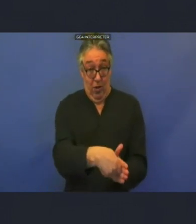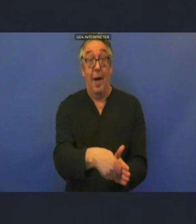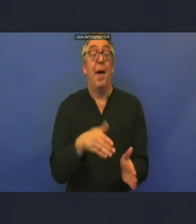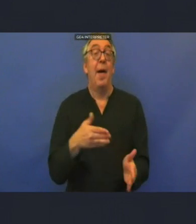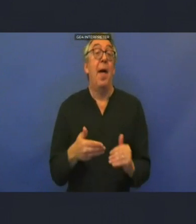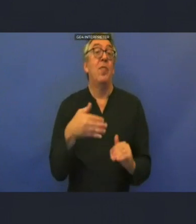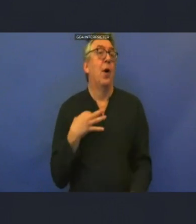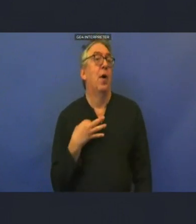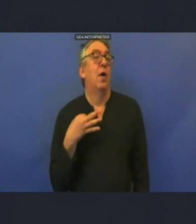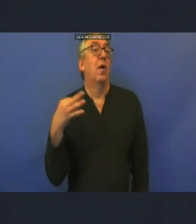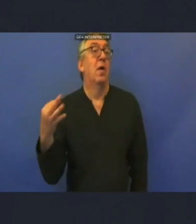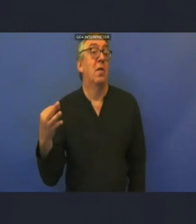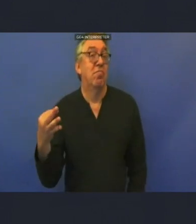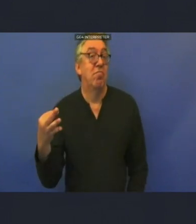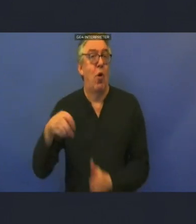and Dignity,